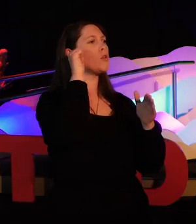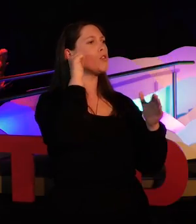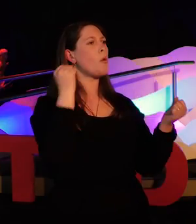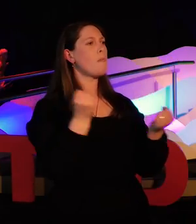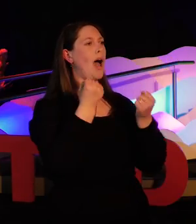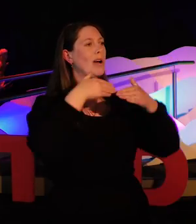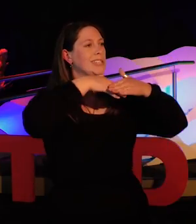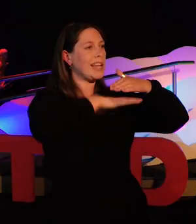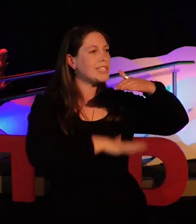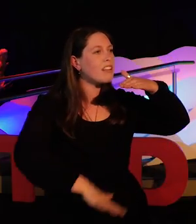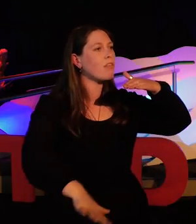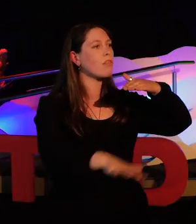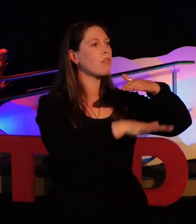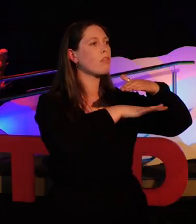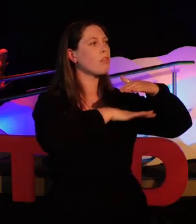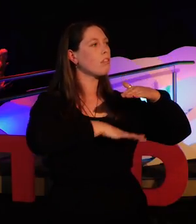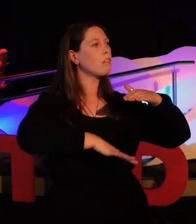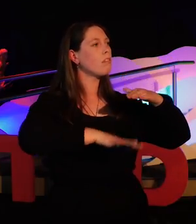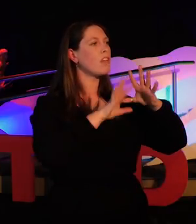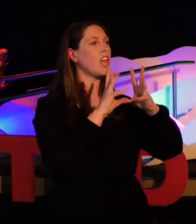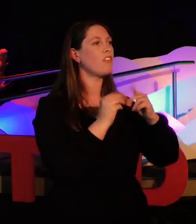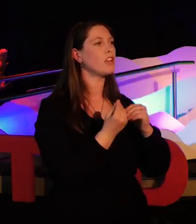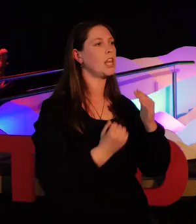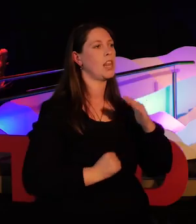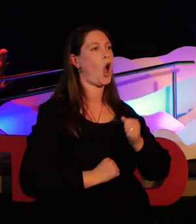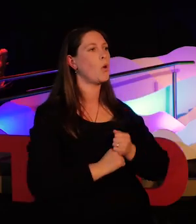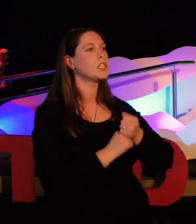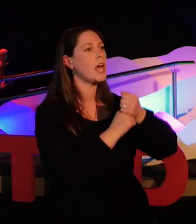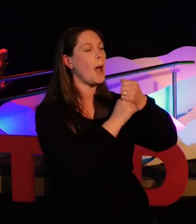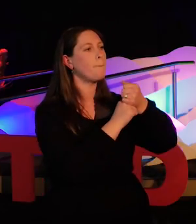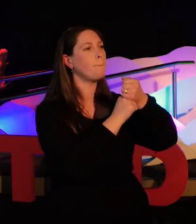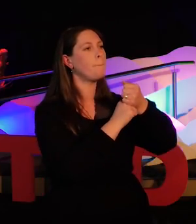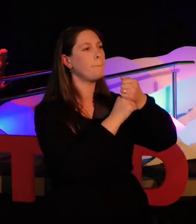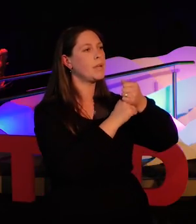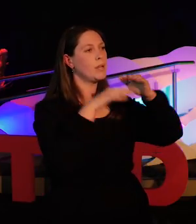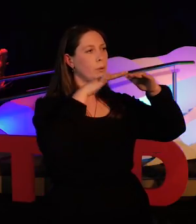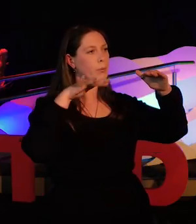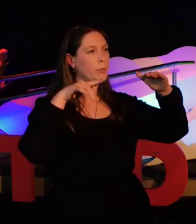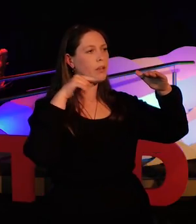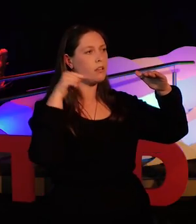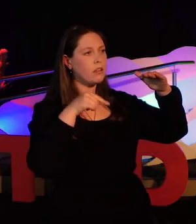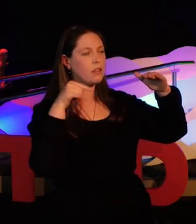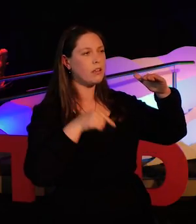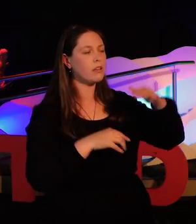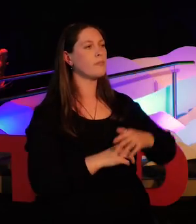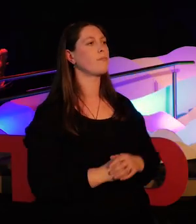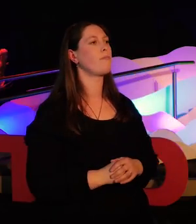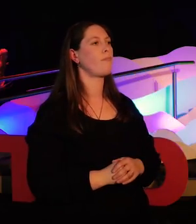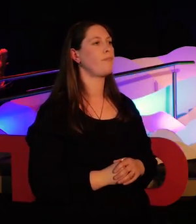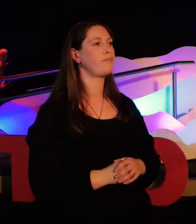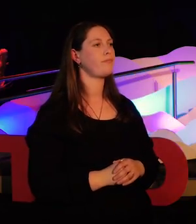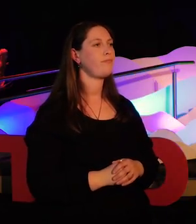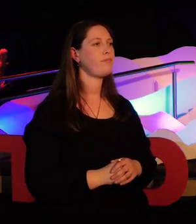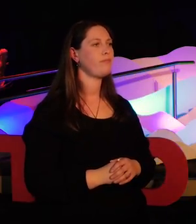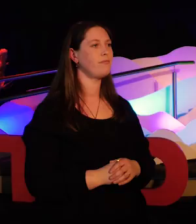know the power's under the water. Everything that's holding that little bit up is under here. This is